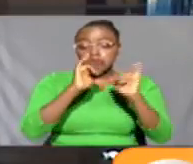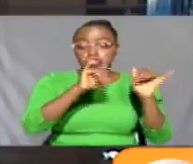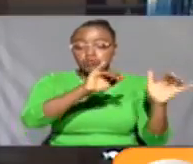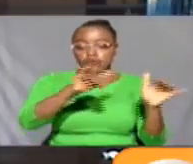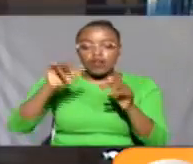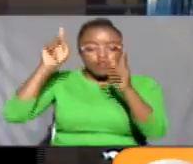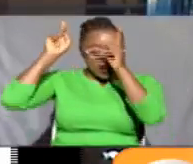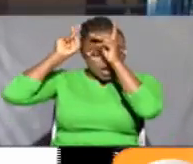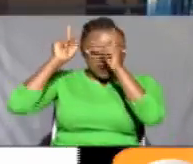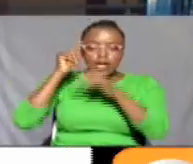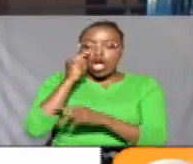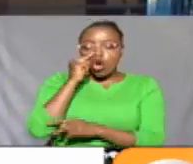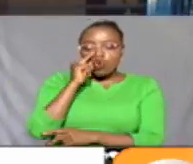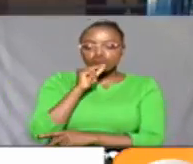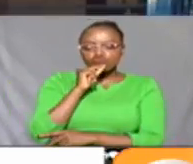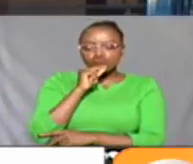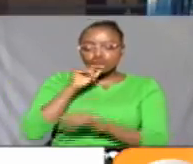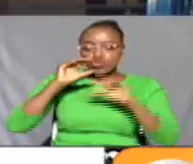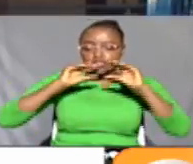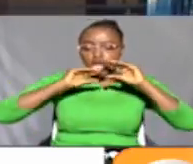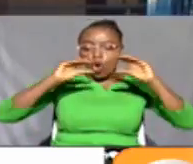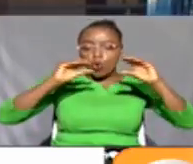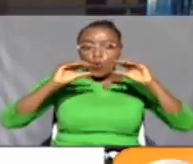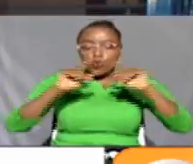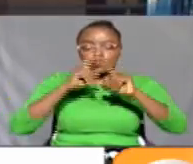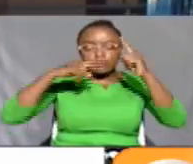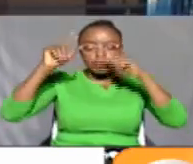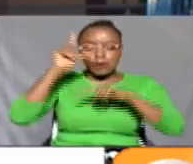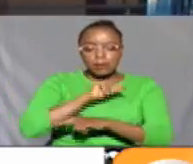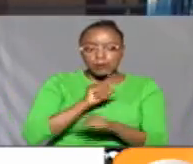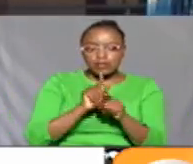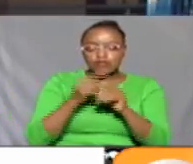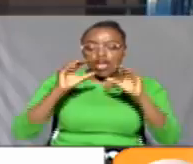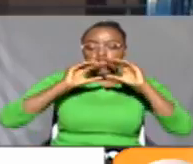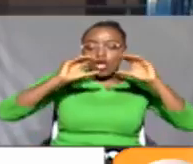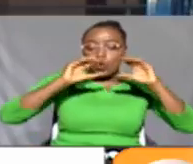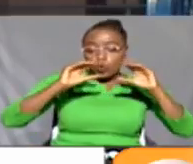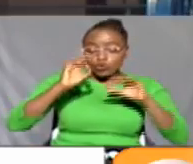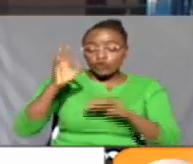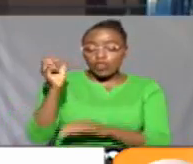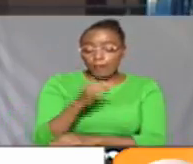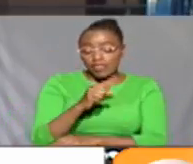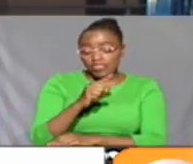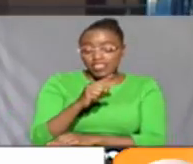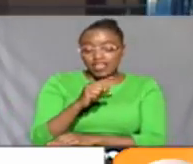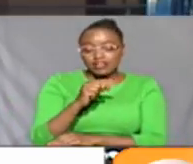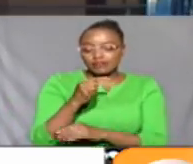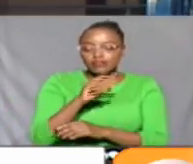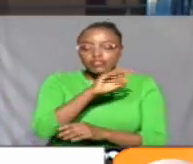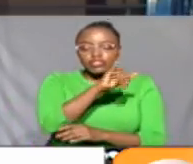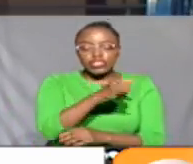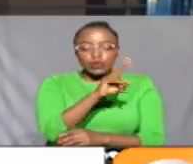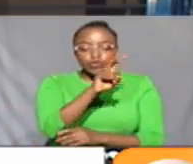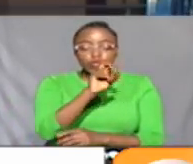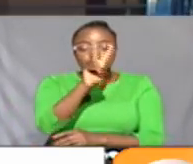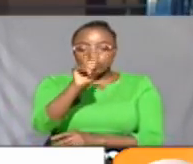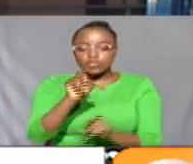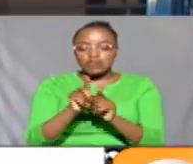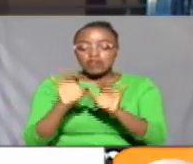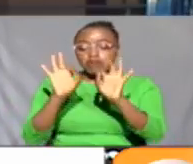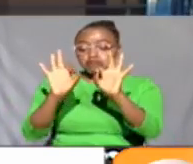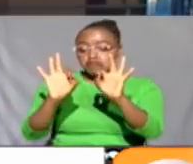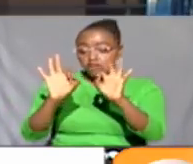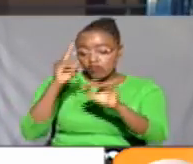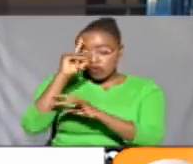Kakamega Homeboyz coach Nicholas Muyoti has won his first Fidelity Insurance Coach of the Month award for January 2020 after an impressive run